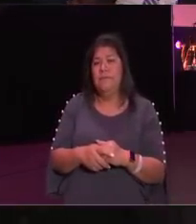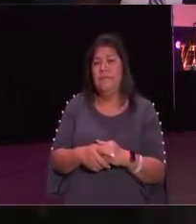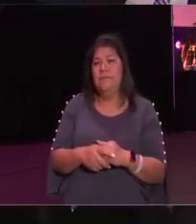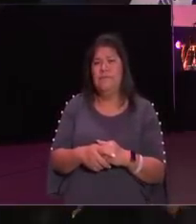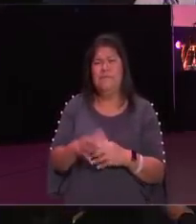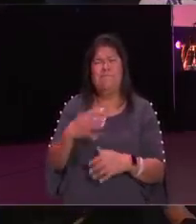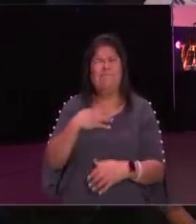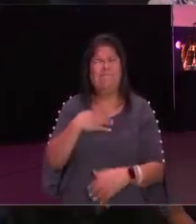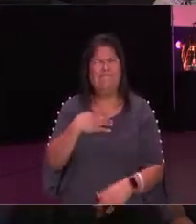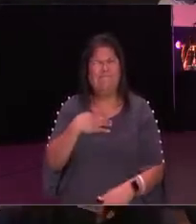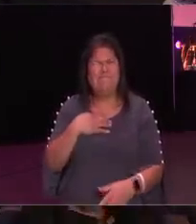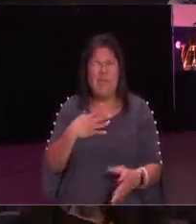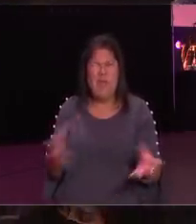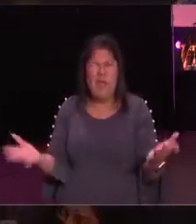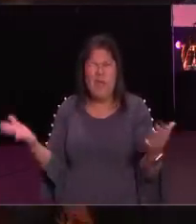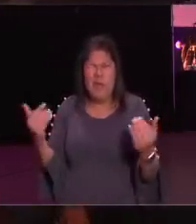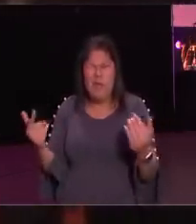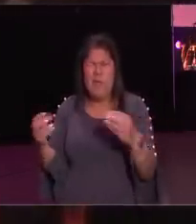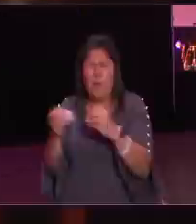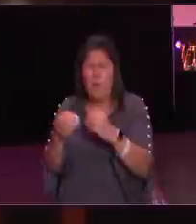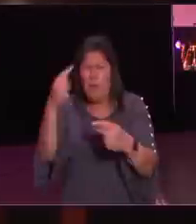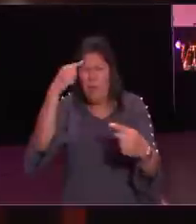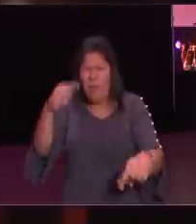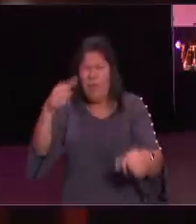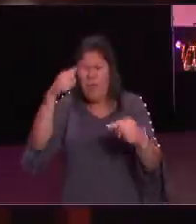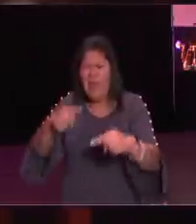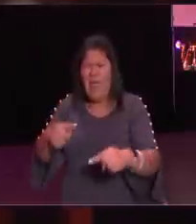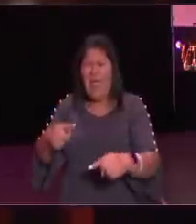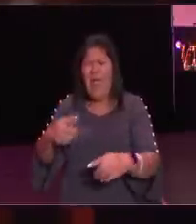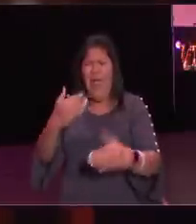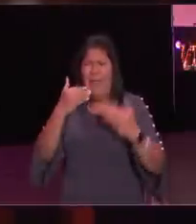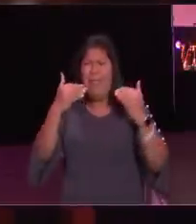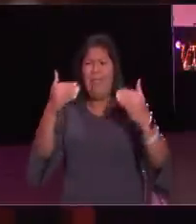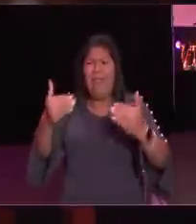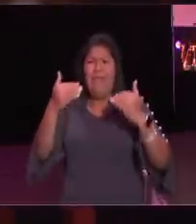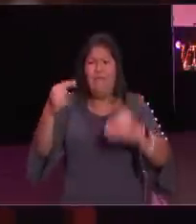Oh, I wish I was going to get a few more witnesses than that. I